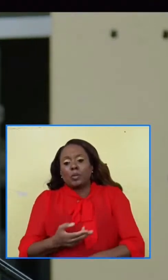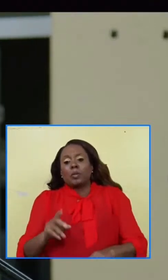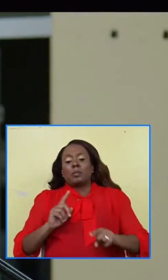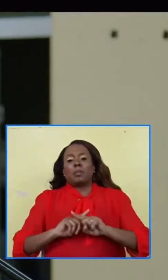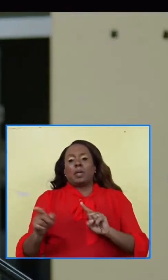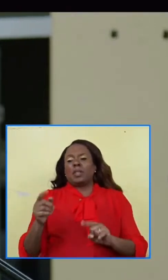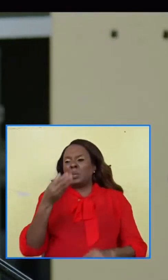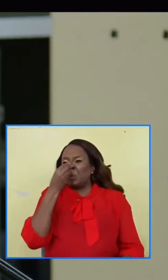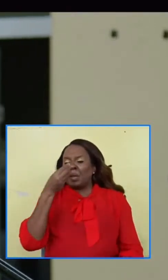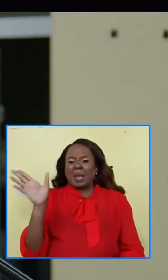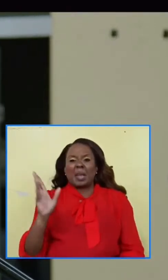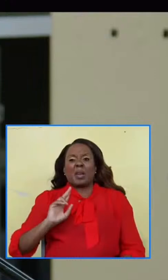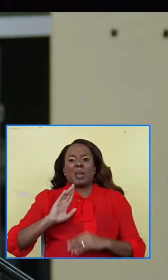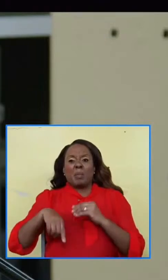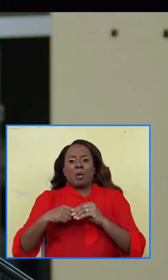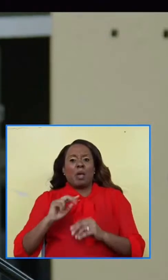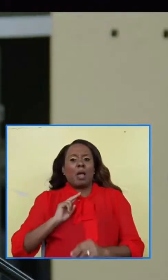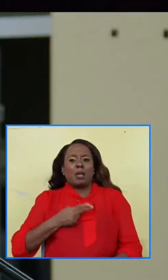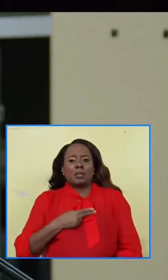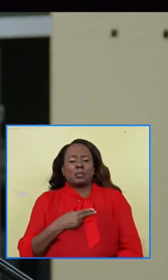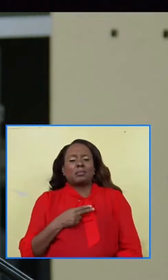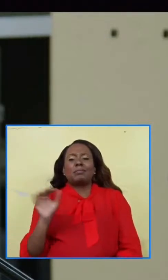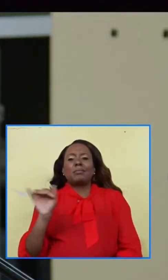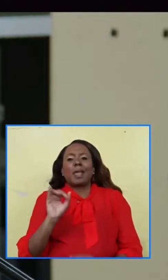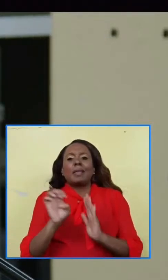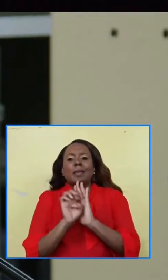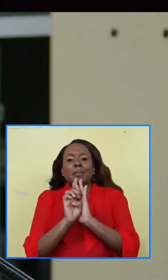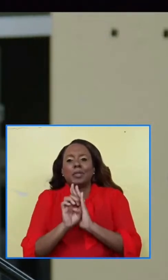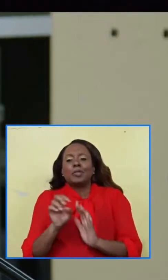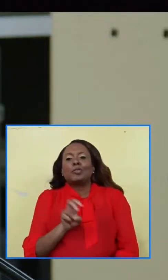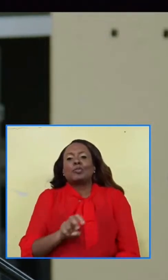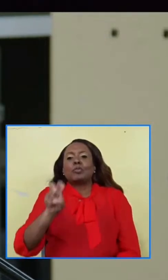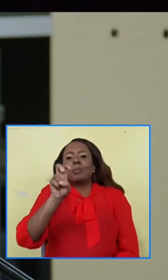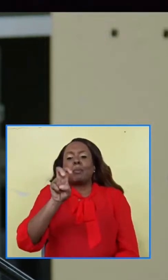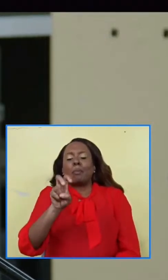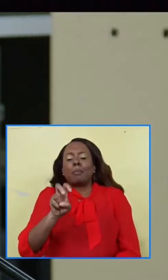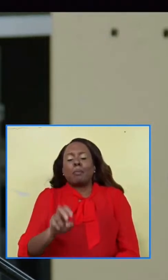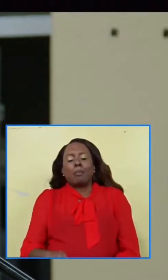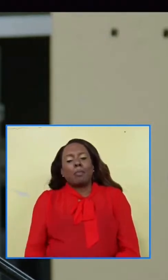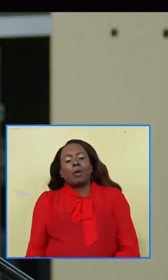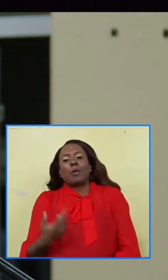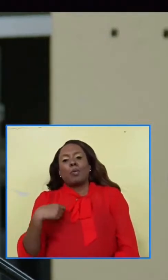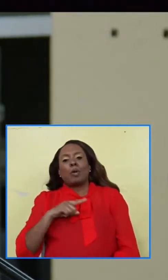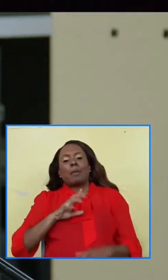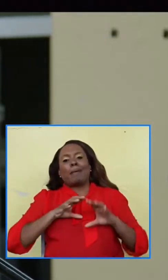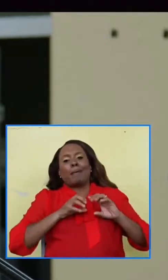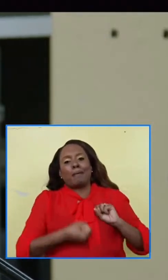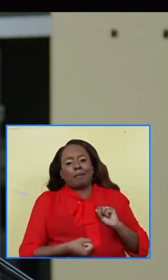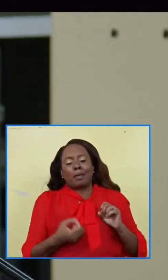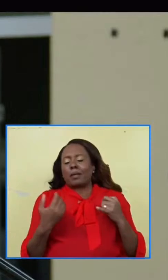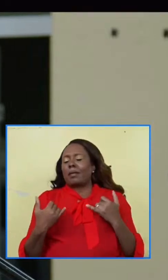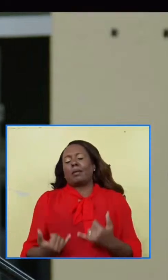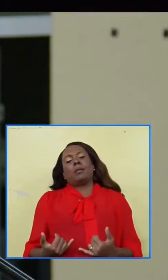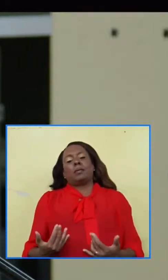at heart, just like in tourism, we are going to be suffering like how we suffer now.